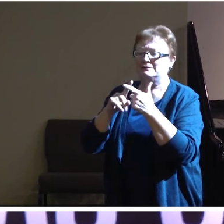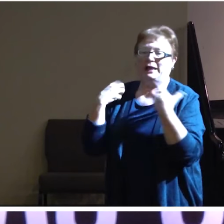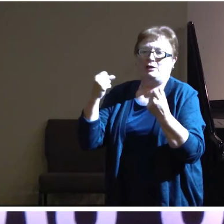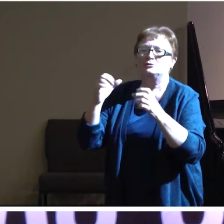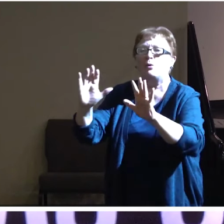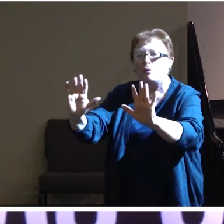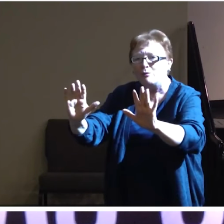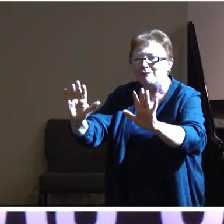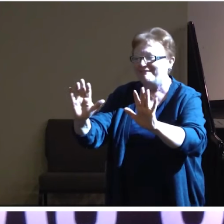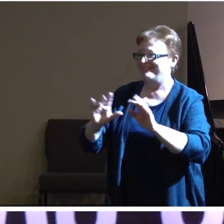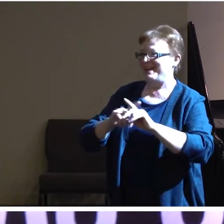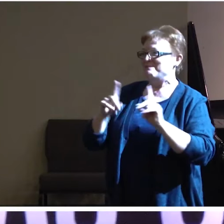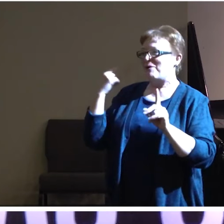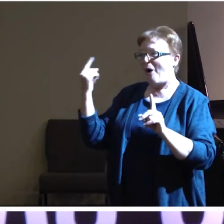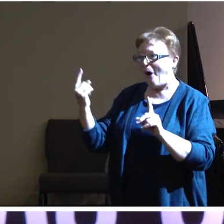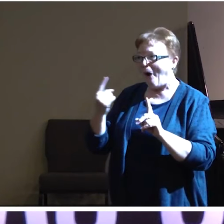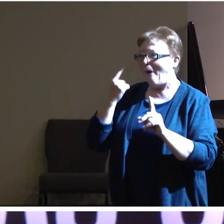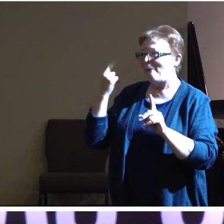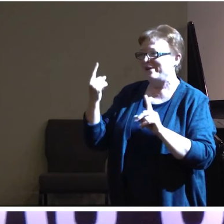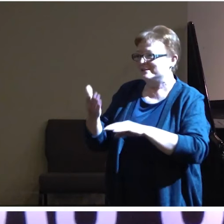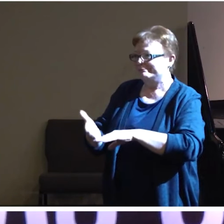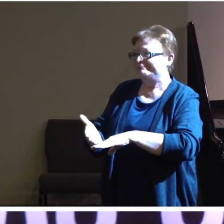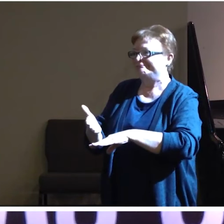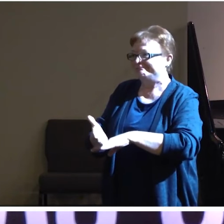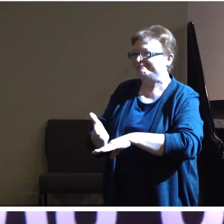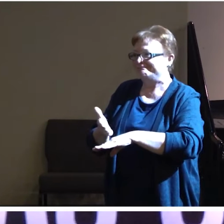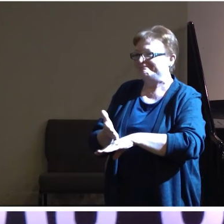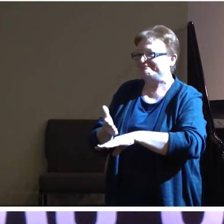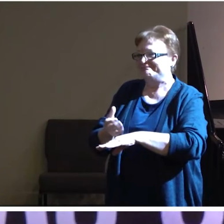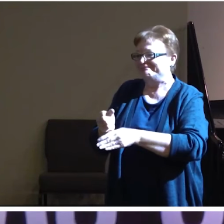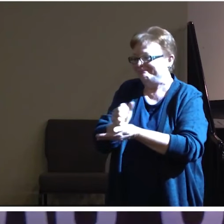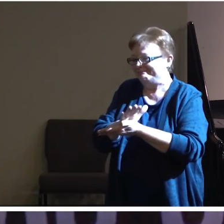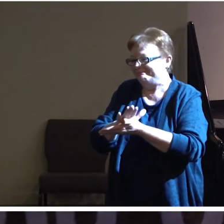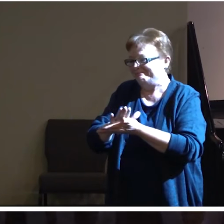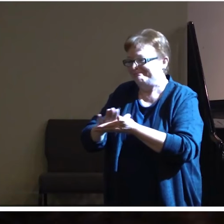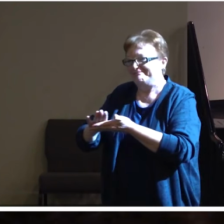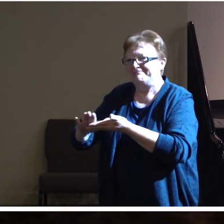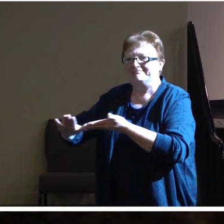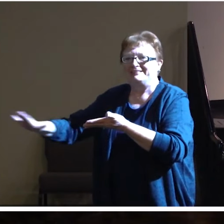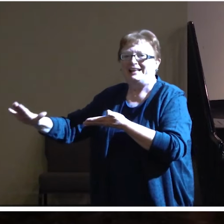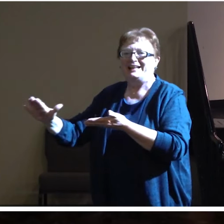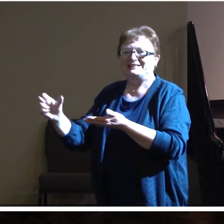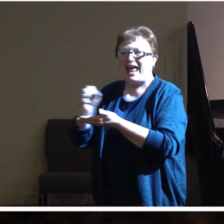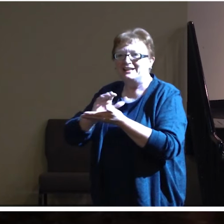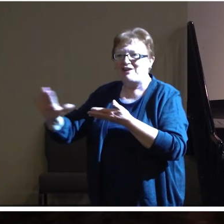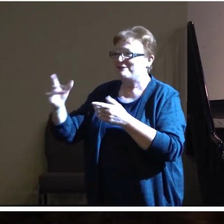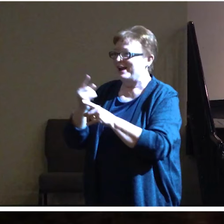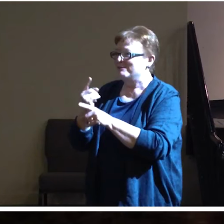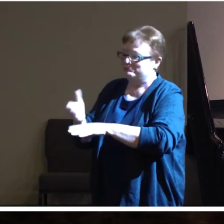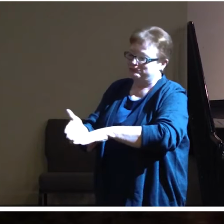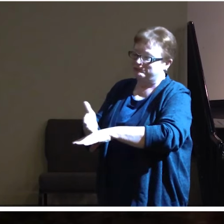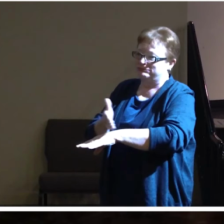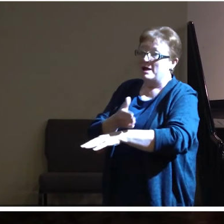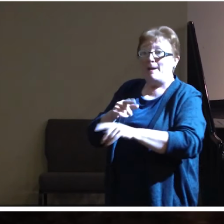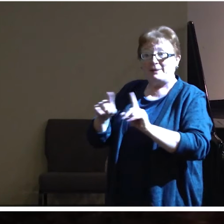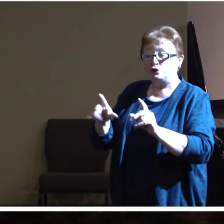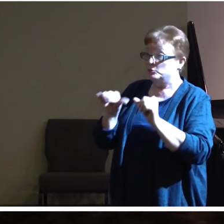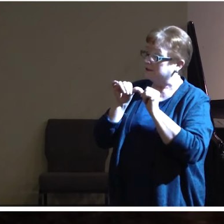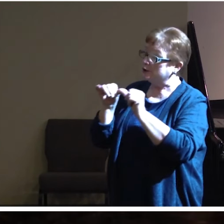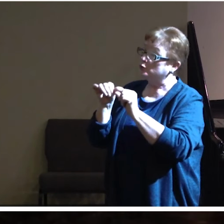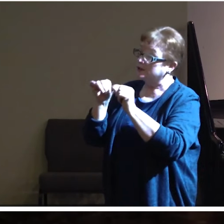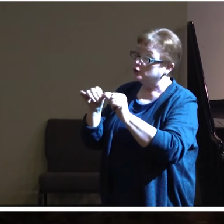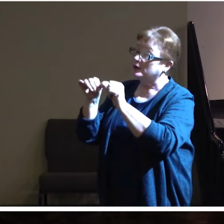always progressively studying and refining and then seeking to put it into practice. But as you commit yourself to the long haul, there's